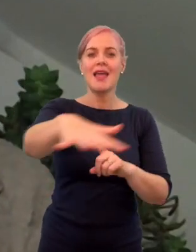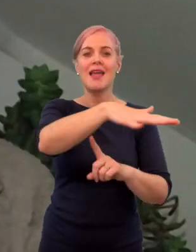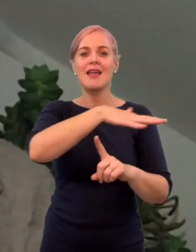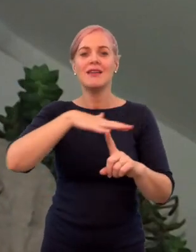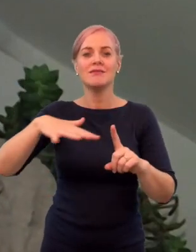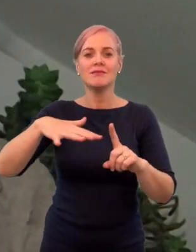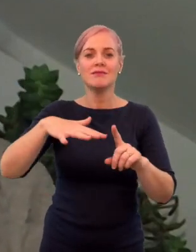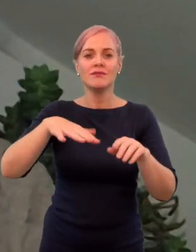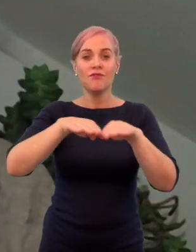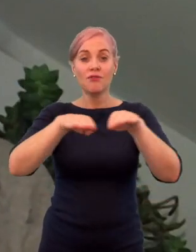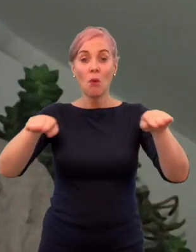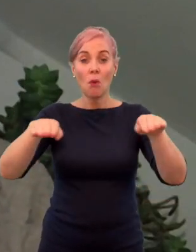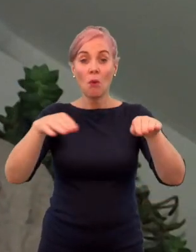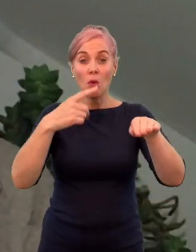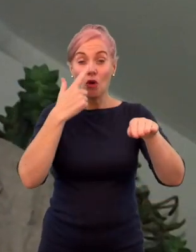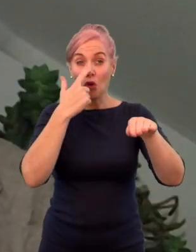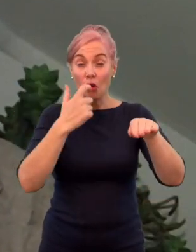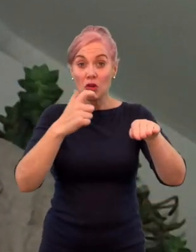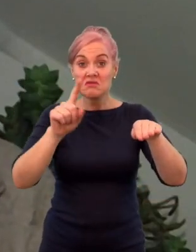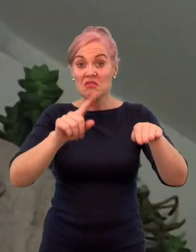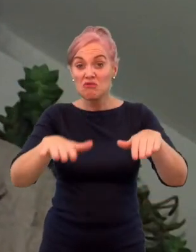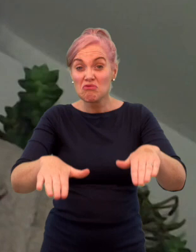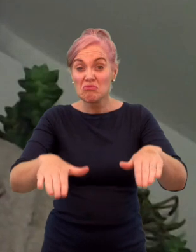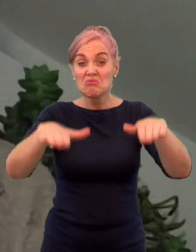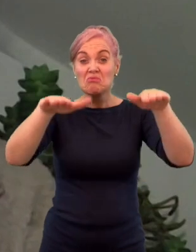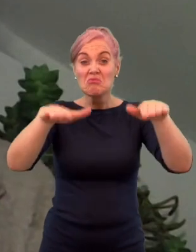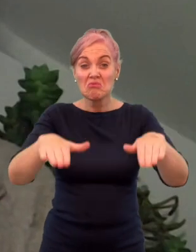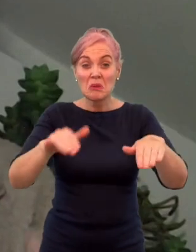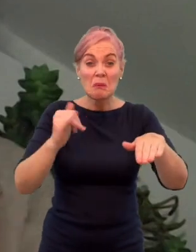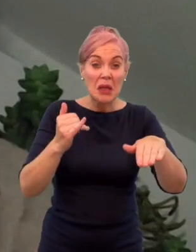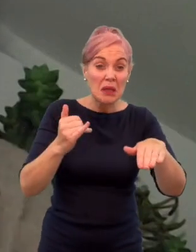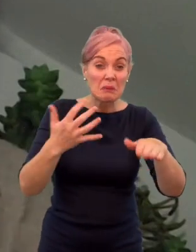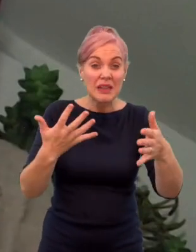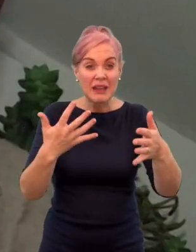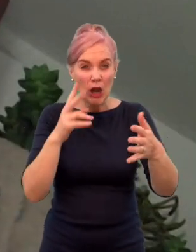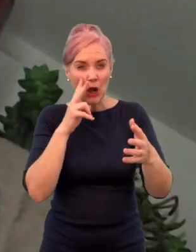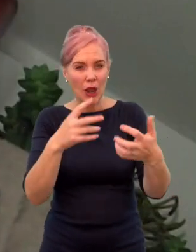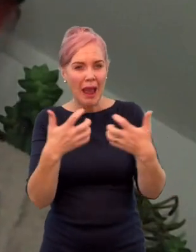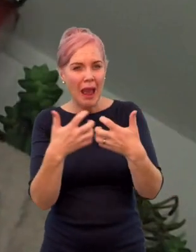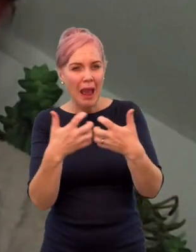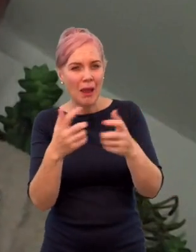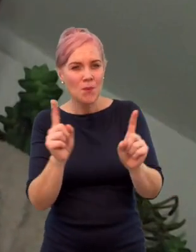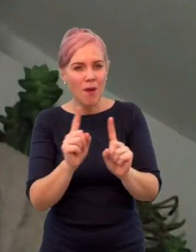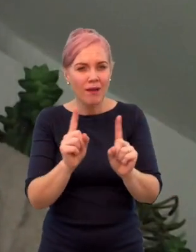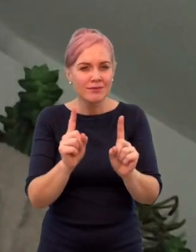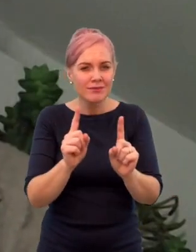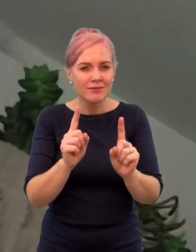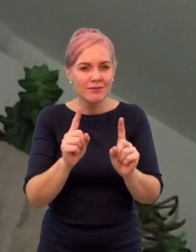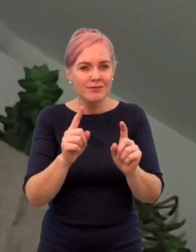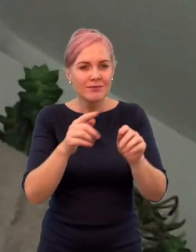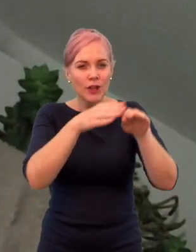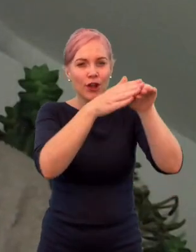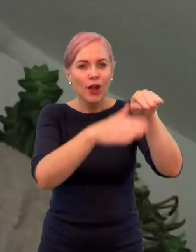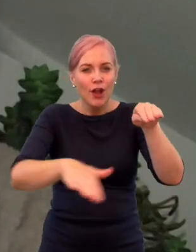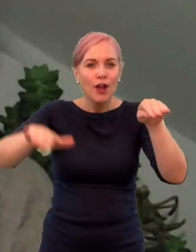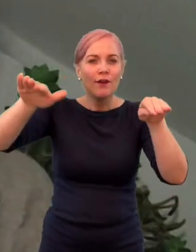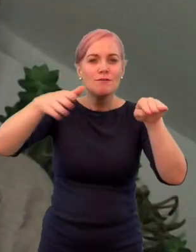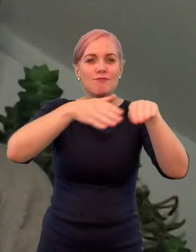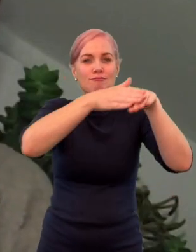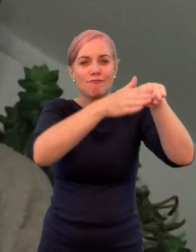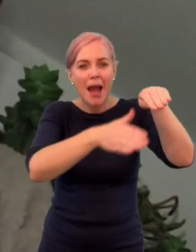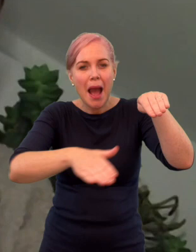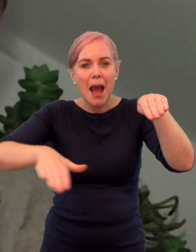how the floor even could kind of, uh, rise and what that could look like, what these curves and all these ramps could look like.